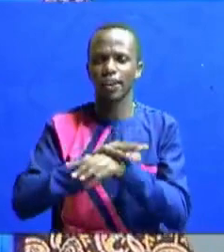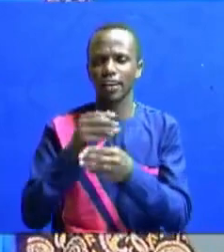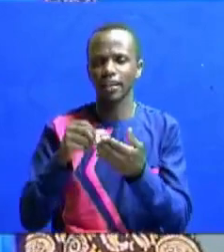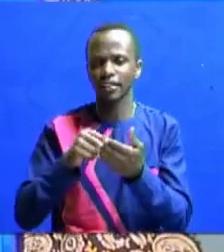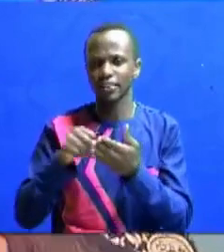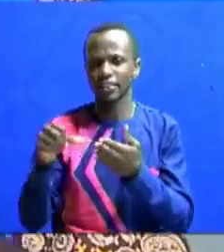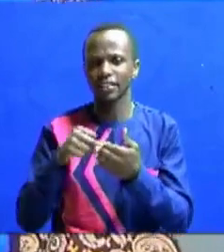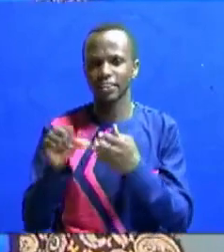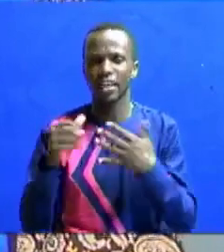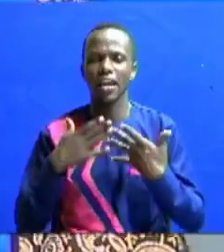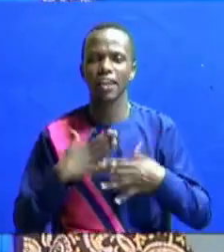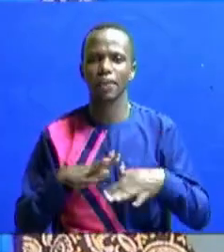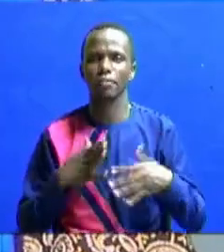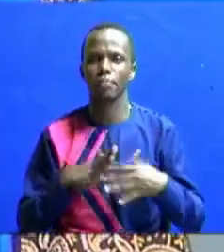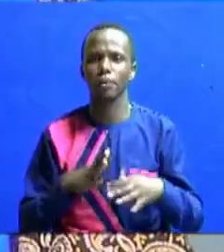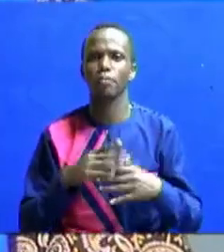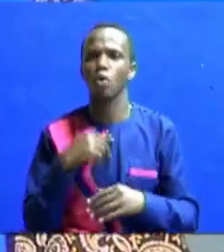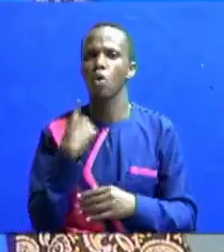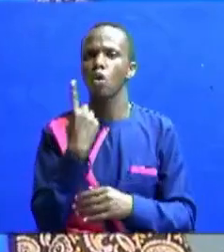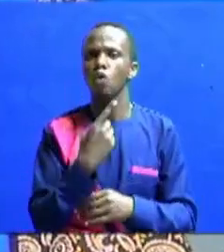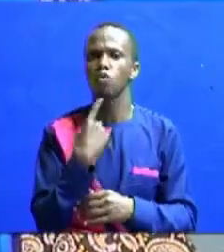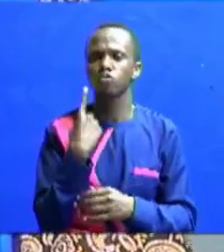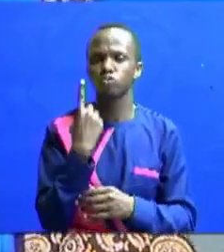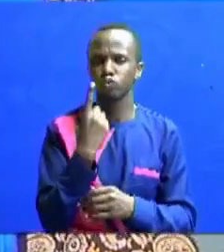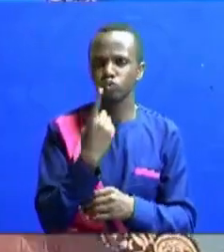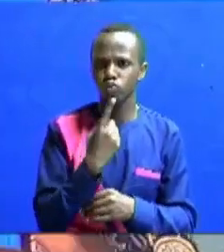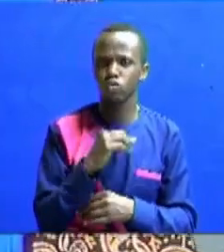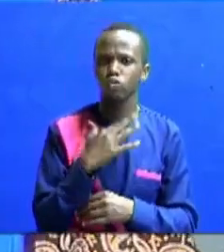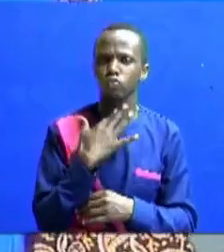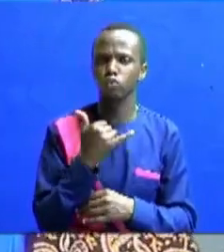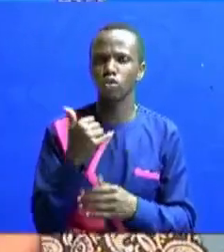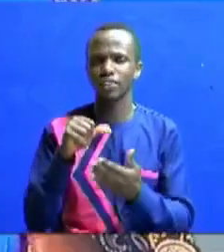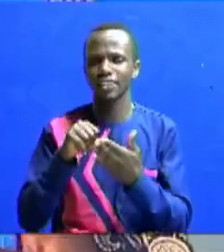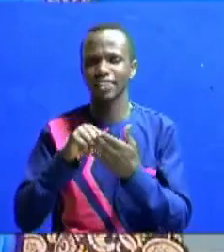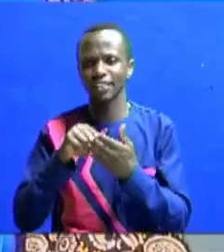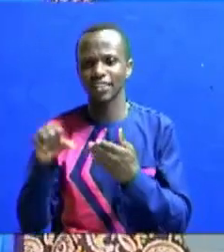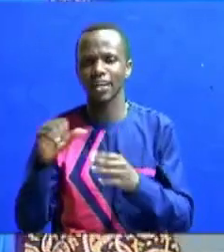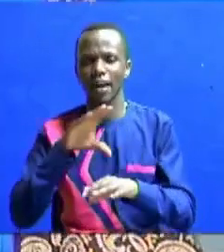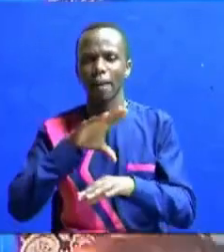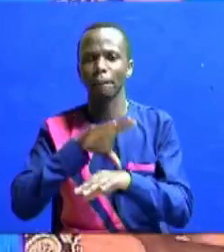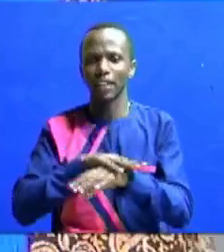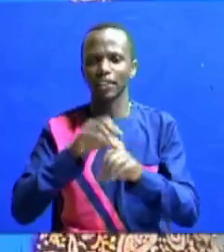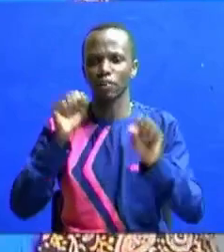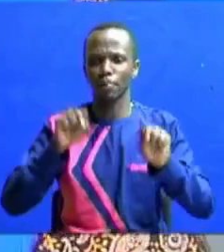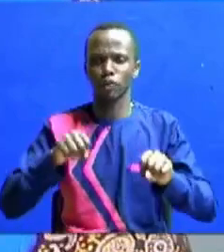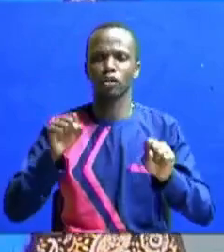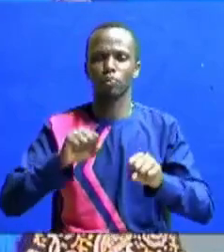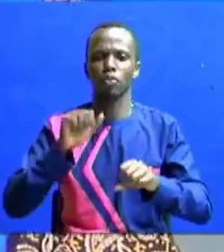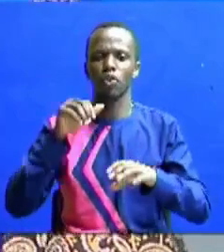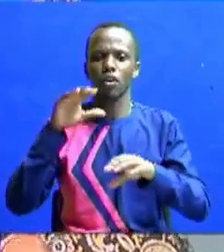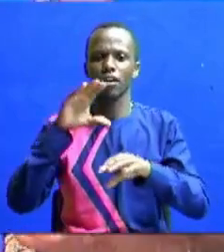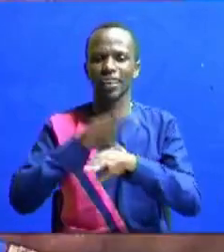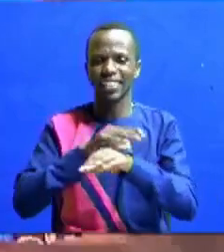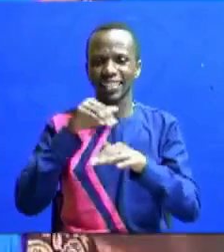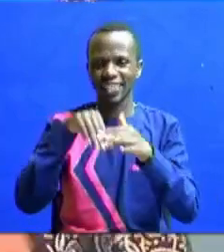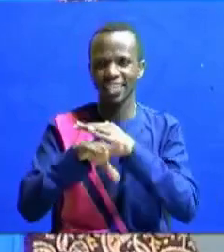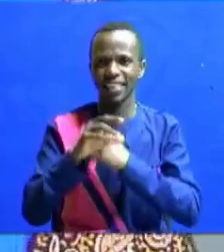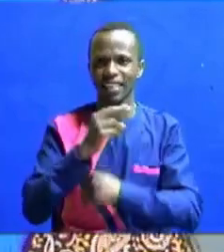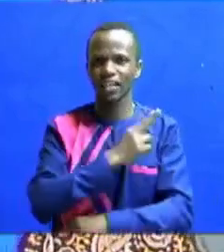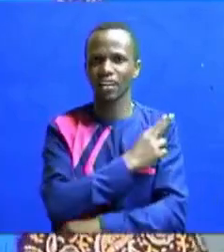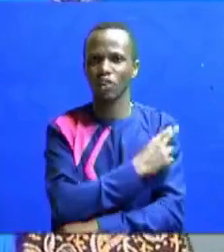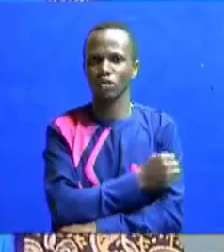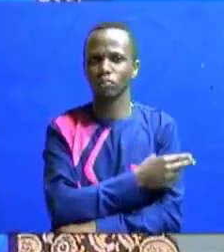are really are marginalized and are not really able to reach hostels because of